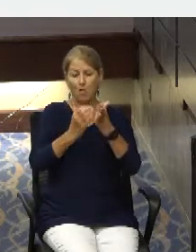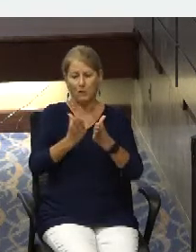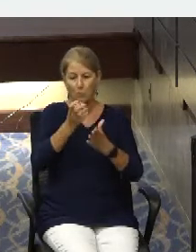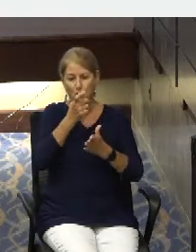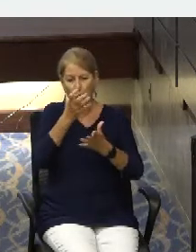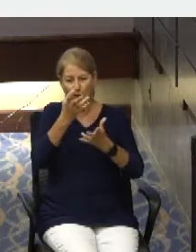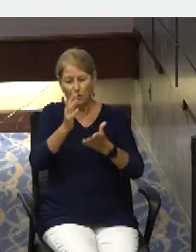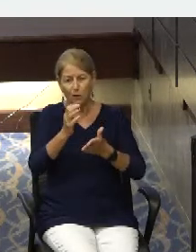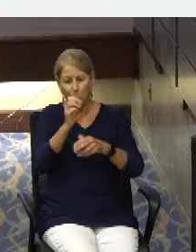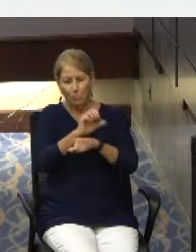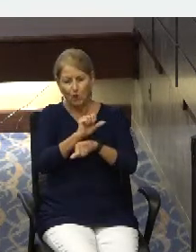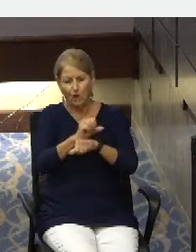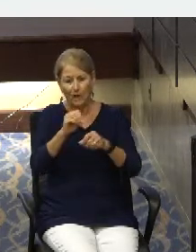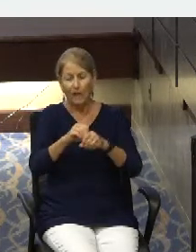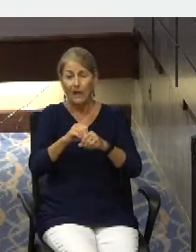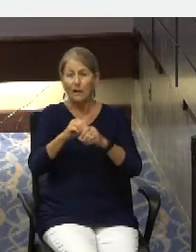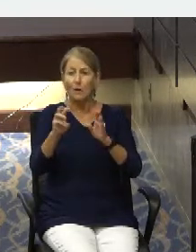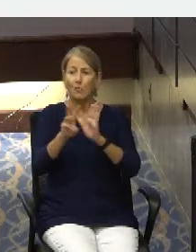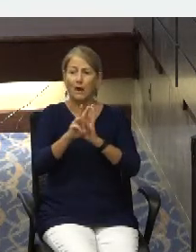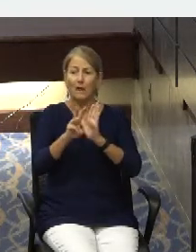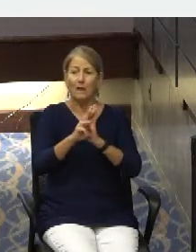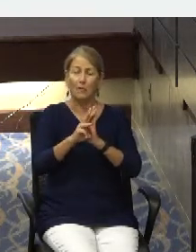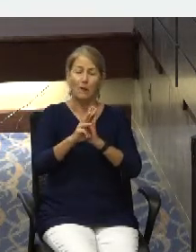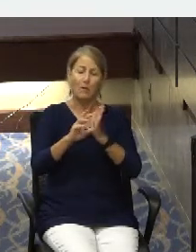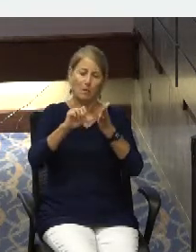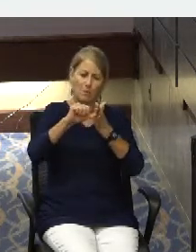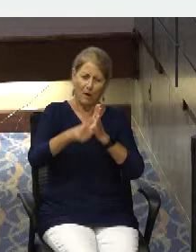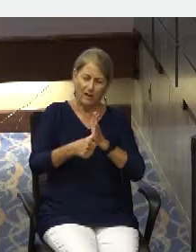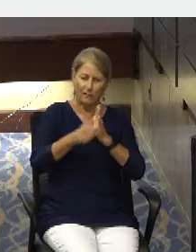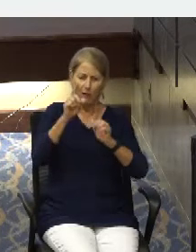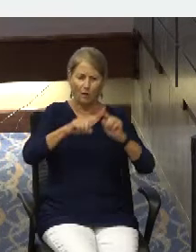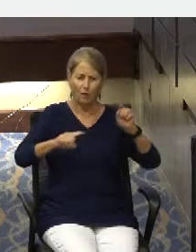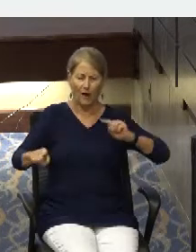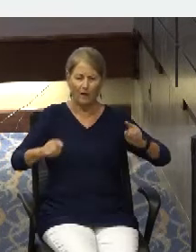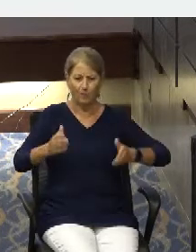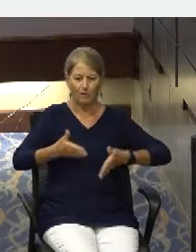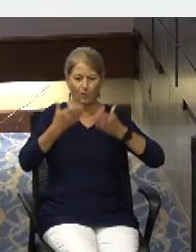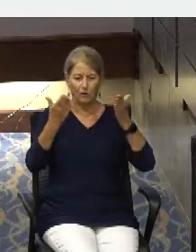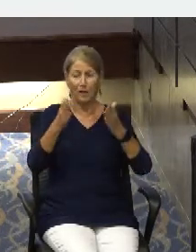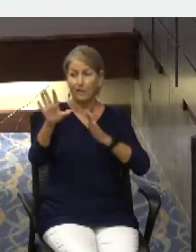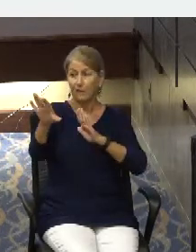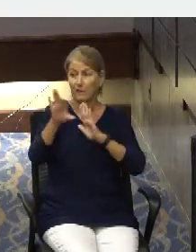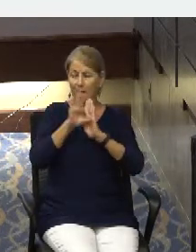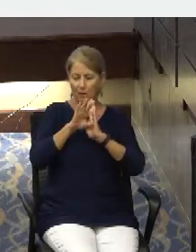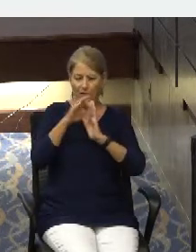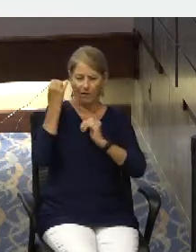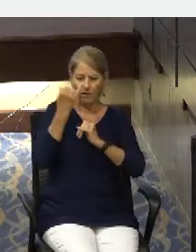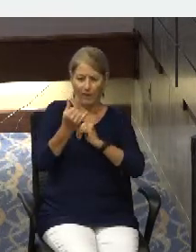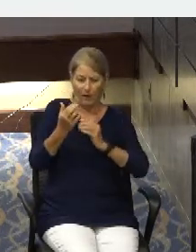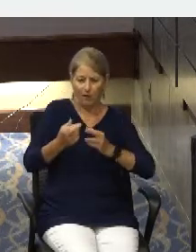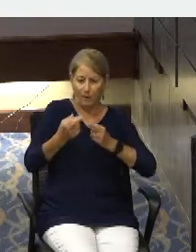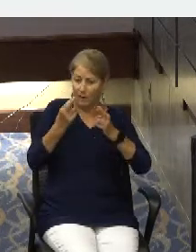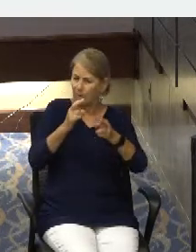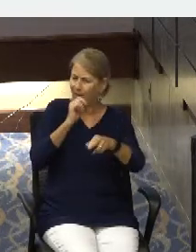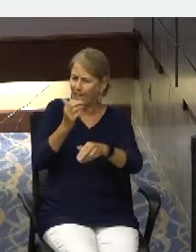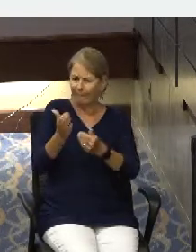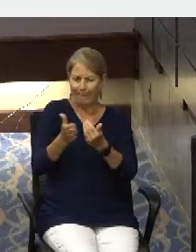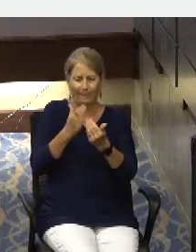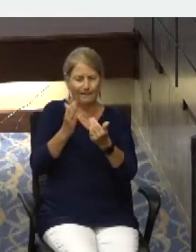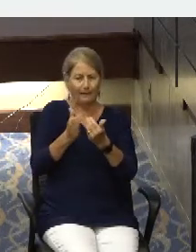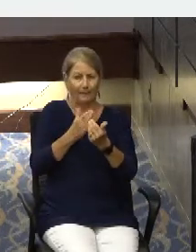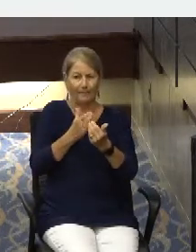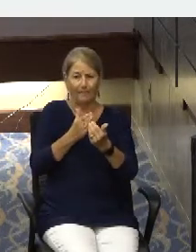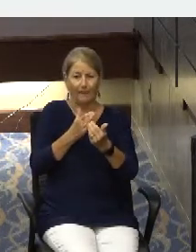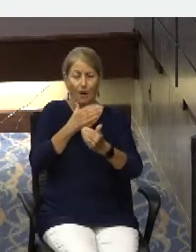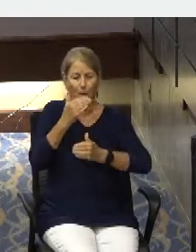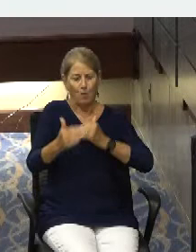truly impressed by the strength and variety of the proposals. The selection of the final recommendations was not easy. The